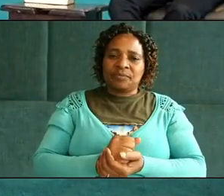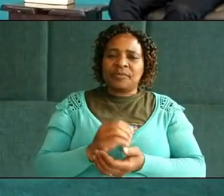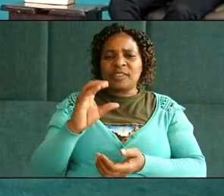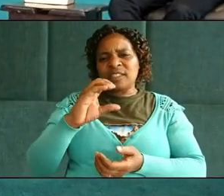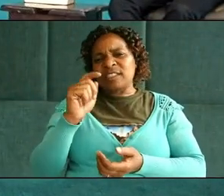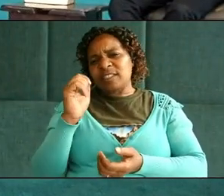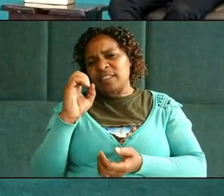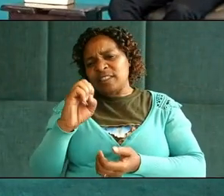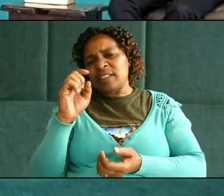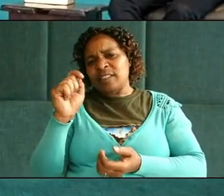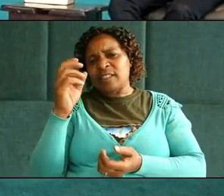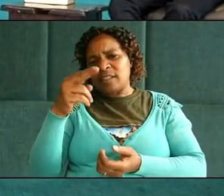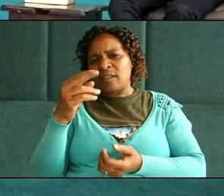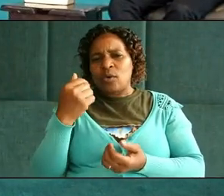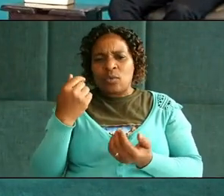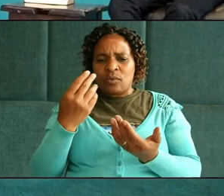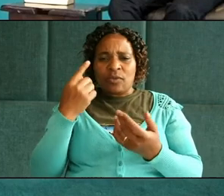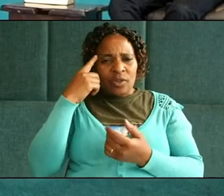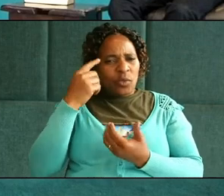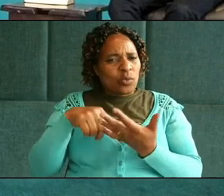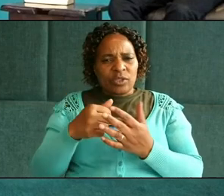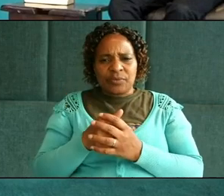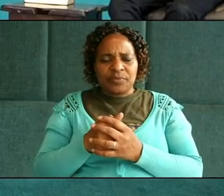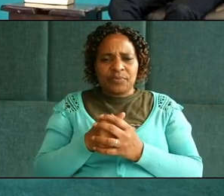you think?